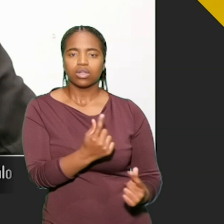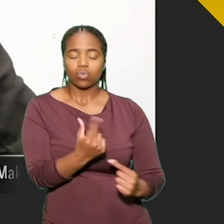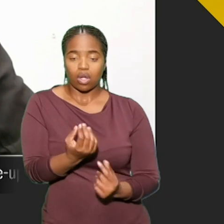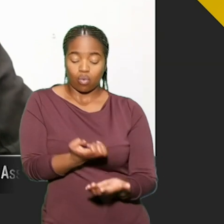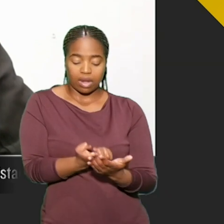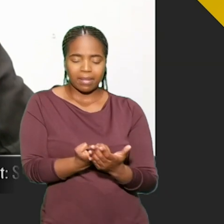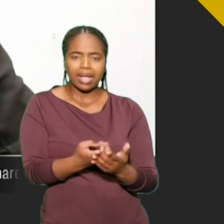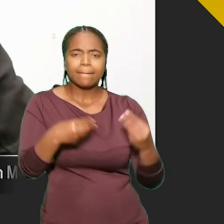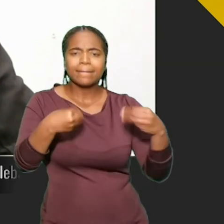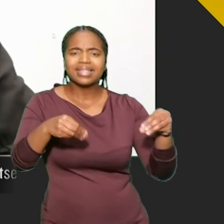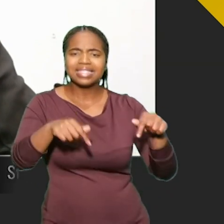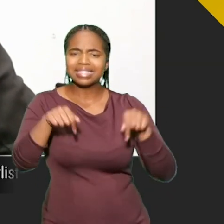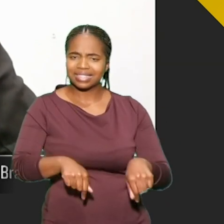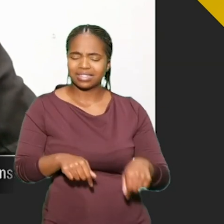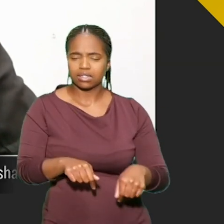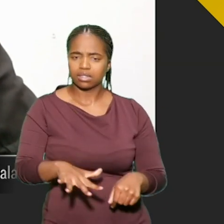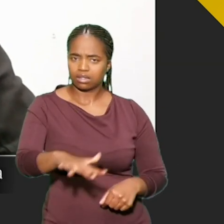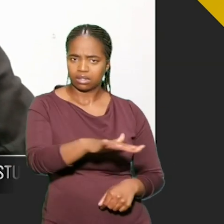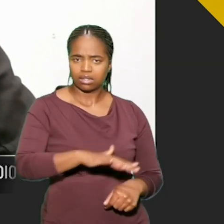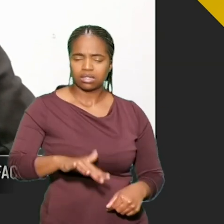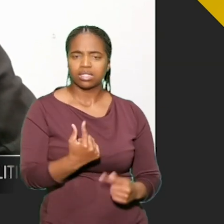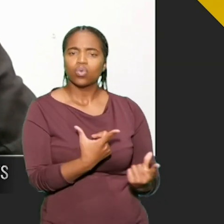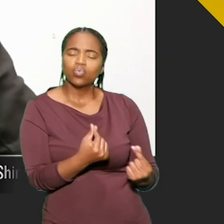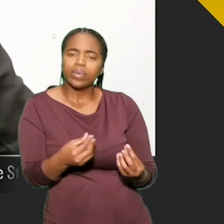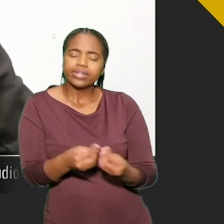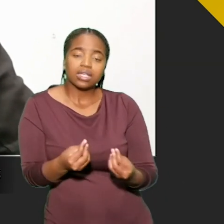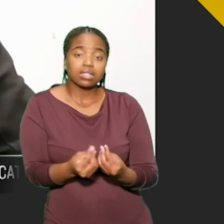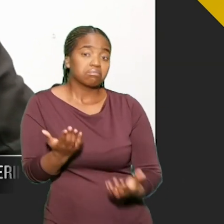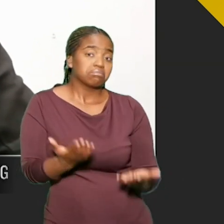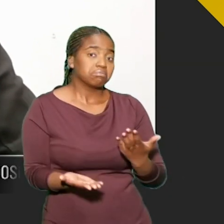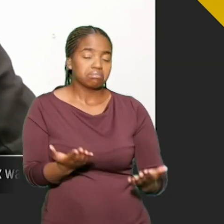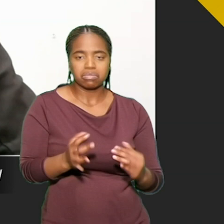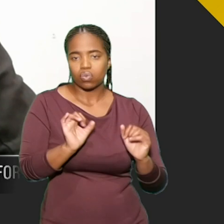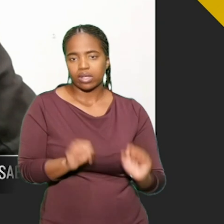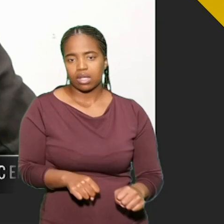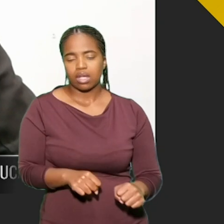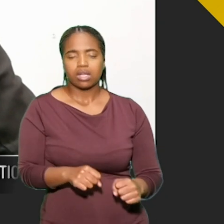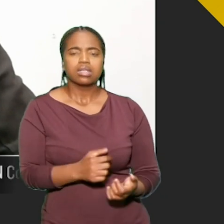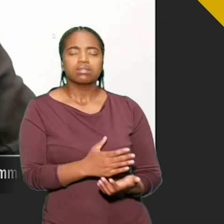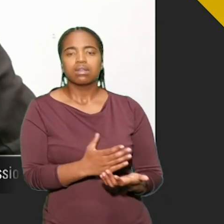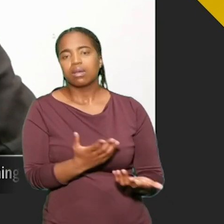economic activities that are related to production in terms of the resources